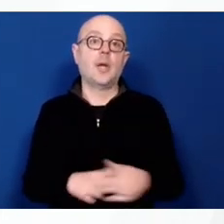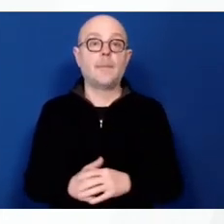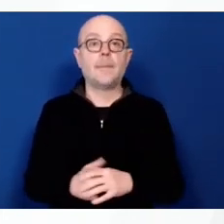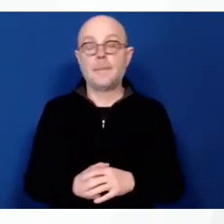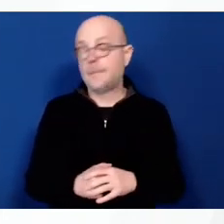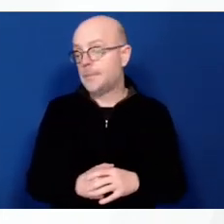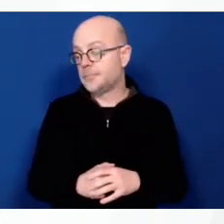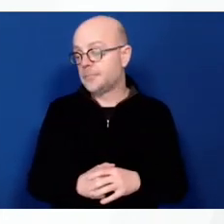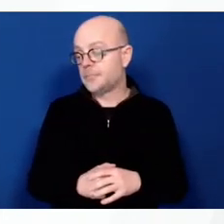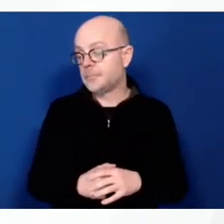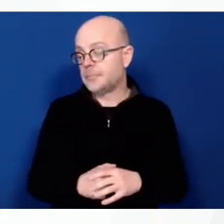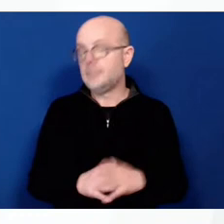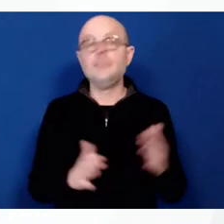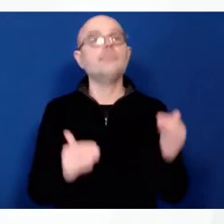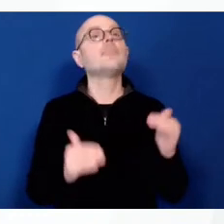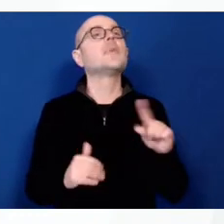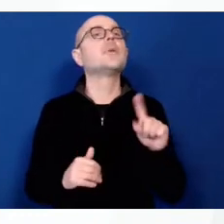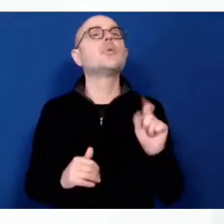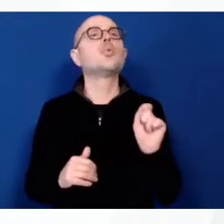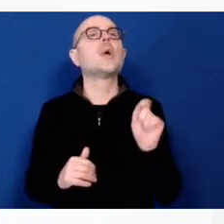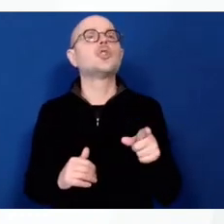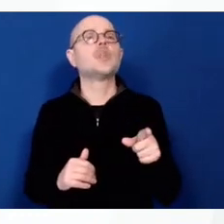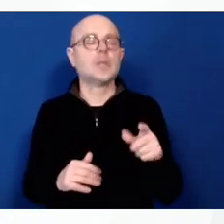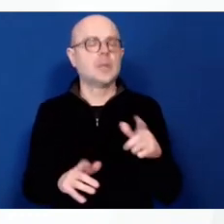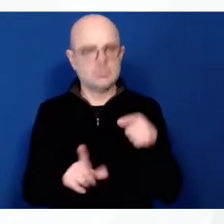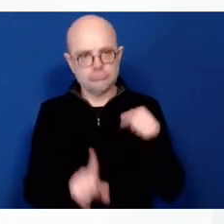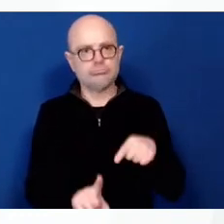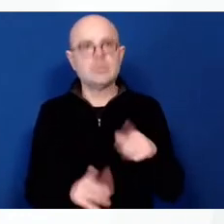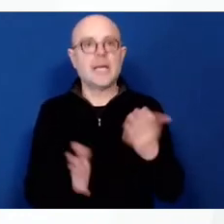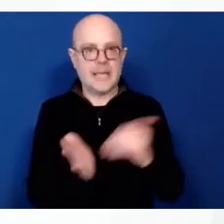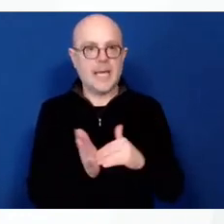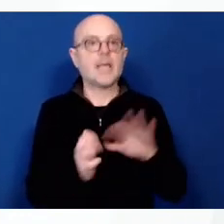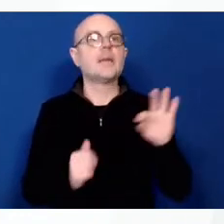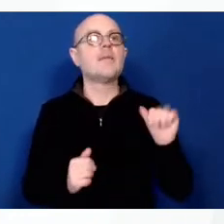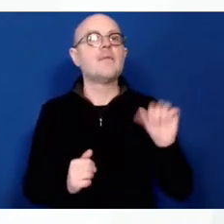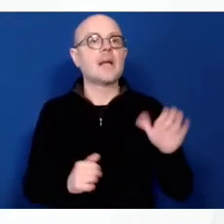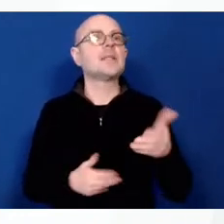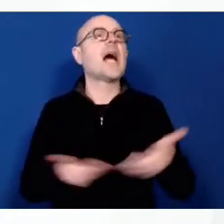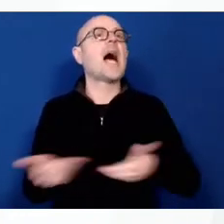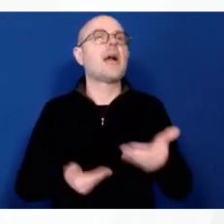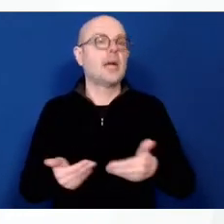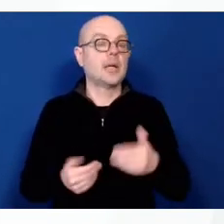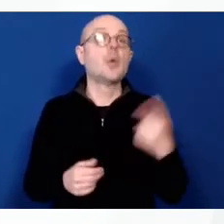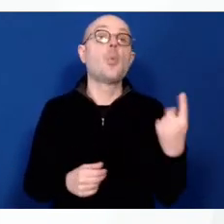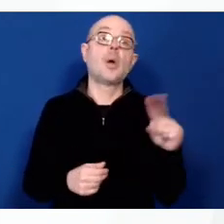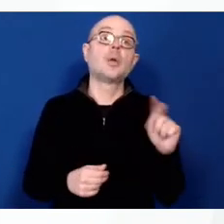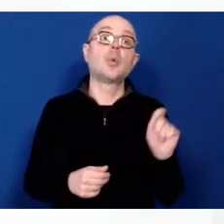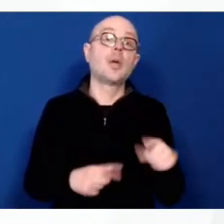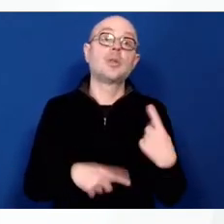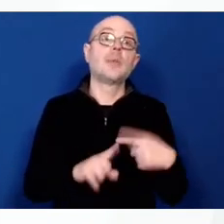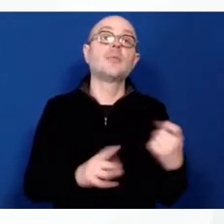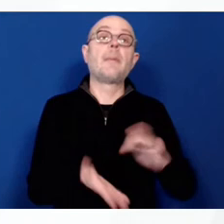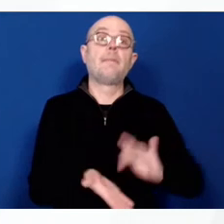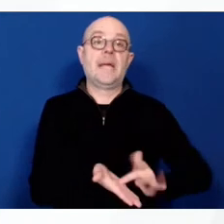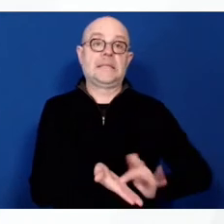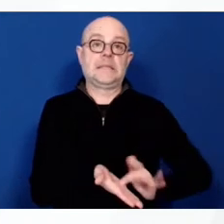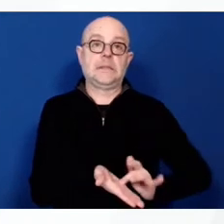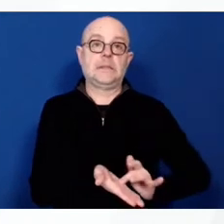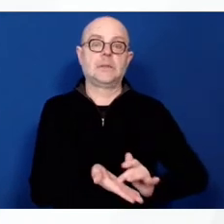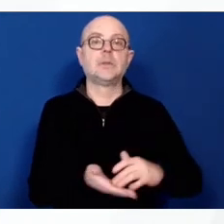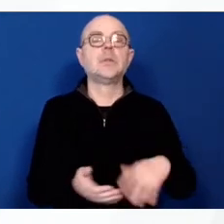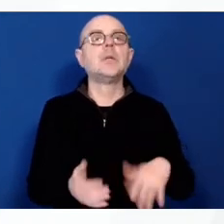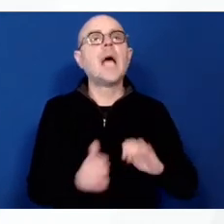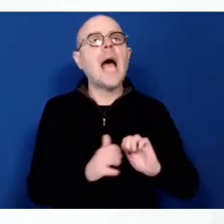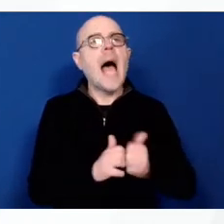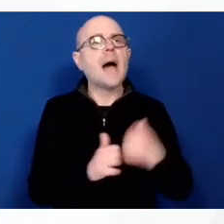Staying on the topic of faculty hiring, a question here from Medicine. How do we remain competitively